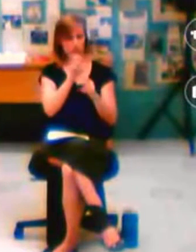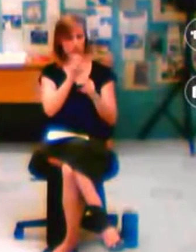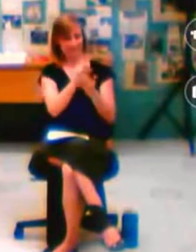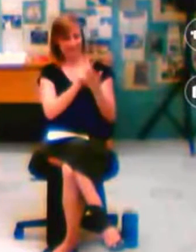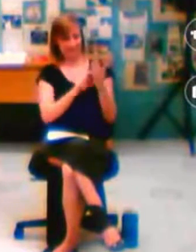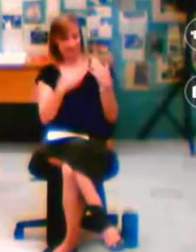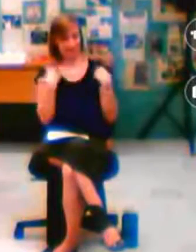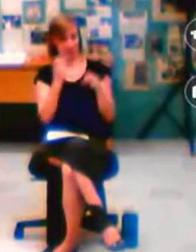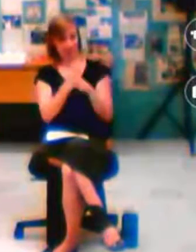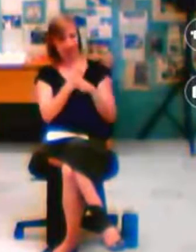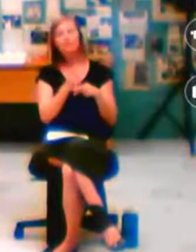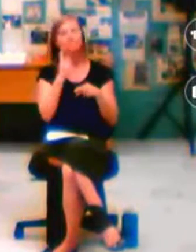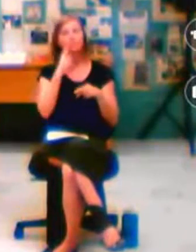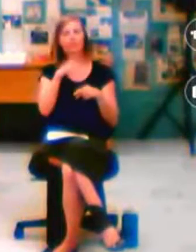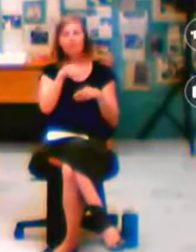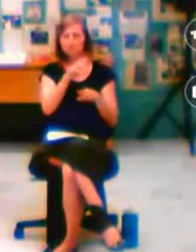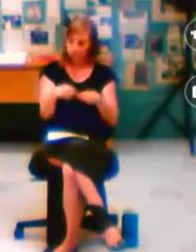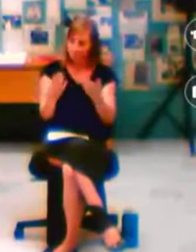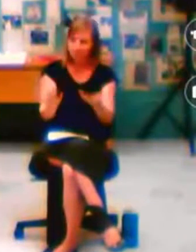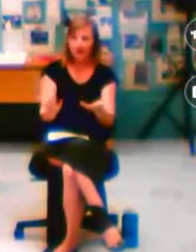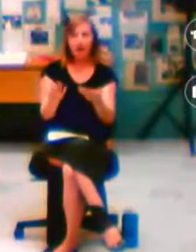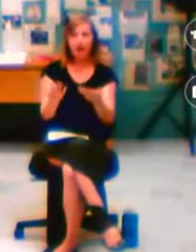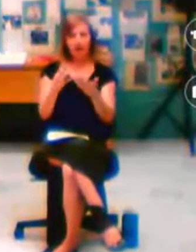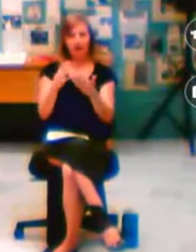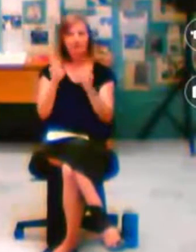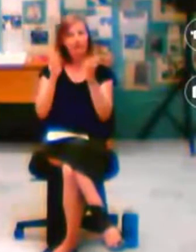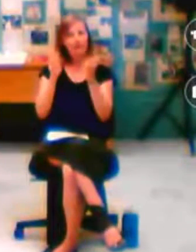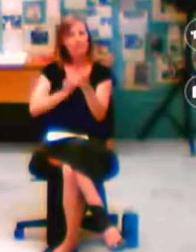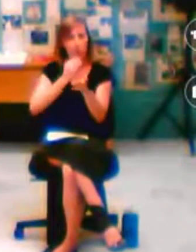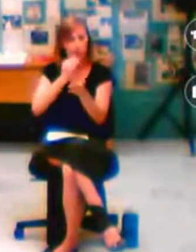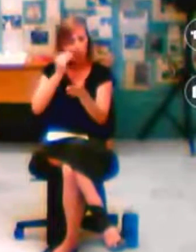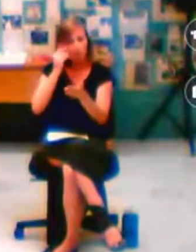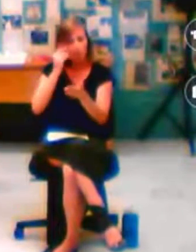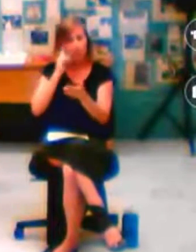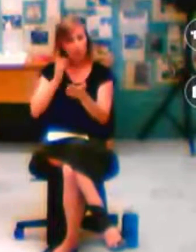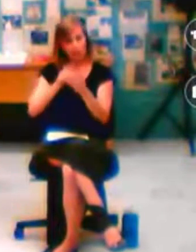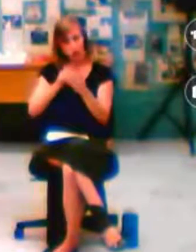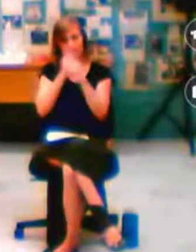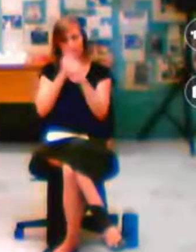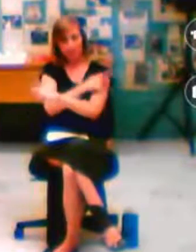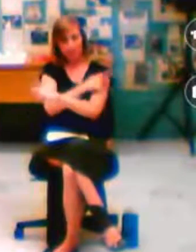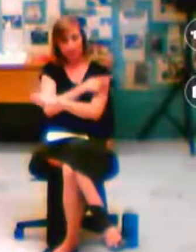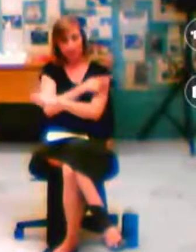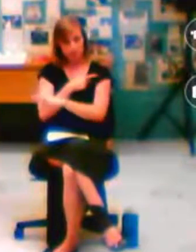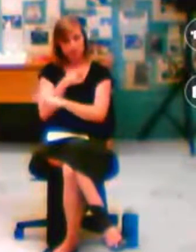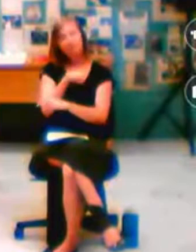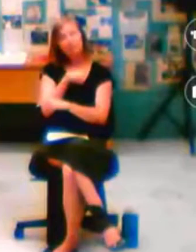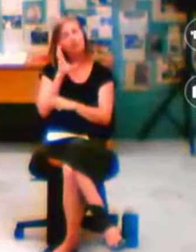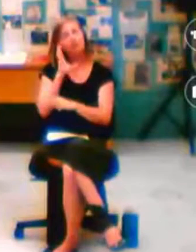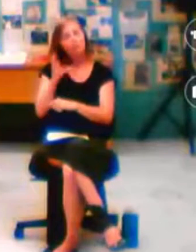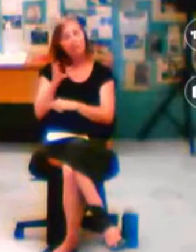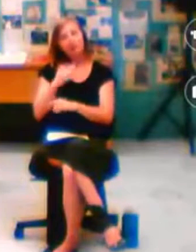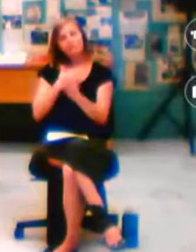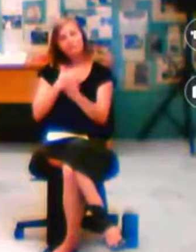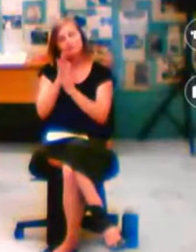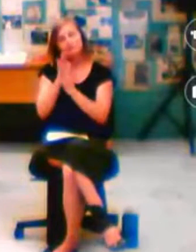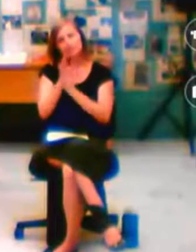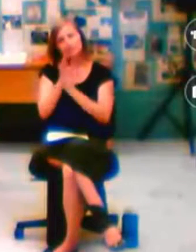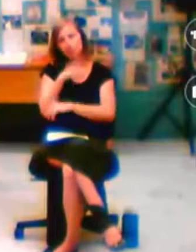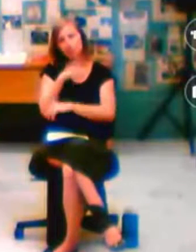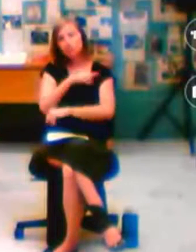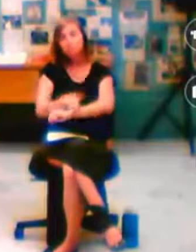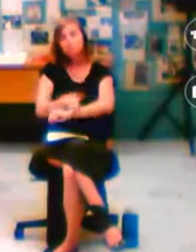eliminated. And because there will be an incentive provided for providers who are redesigning healthcare